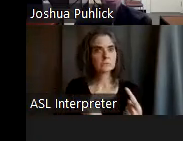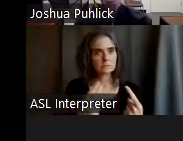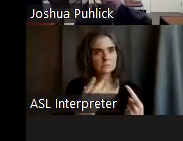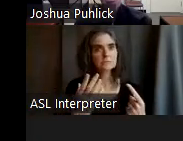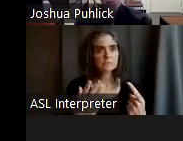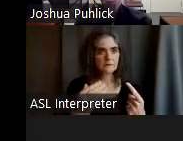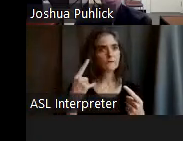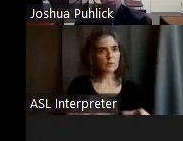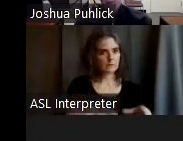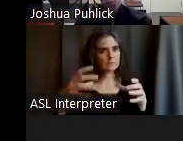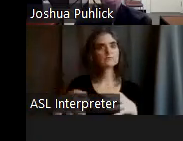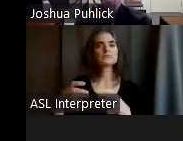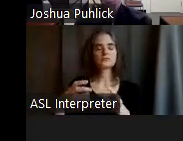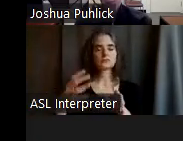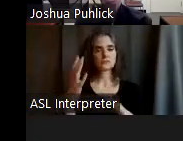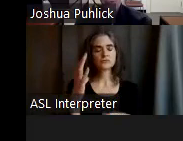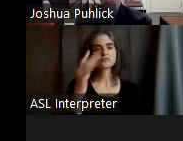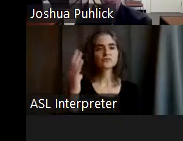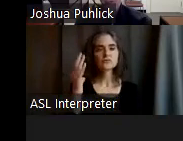Here,